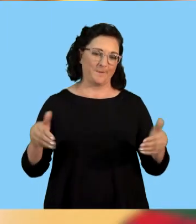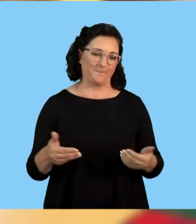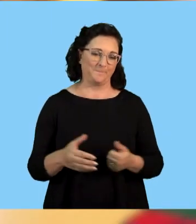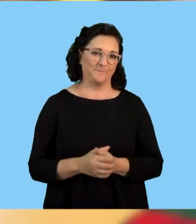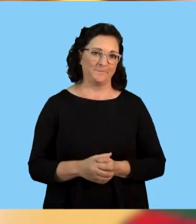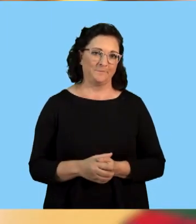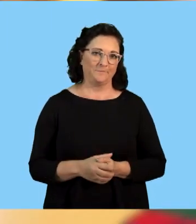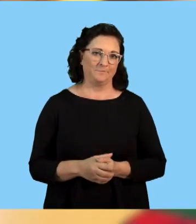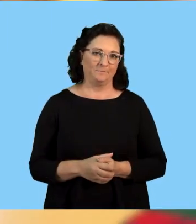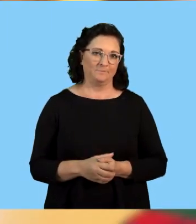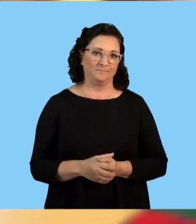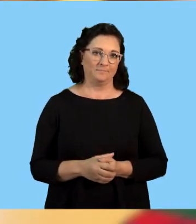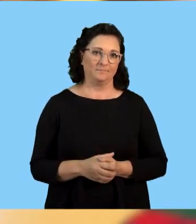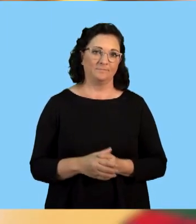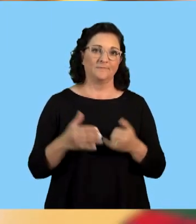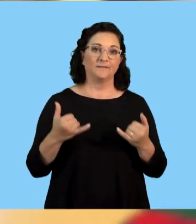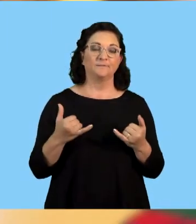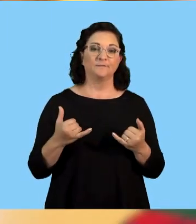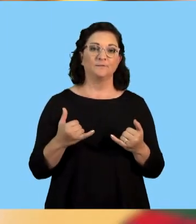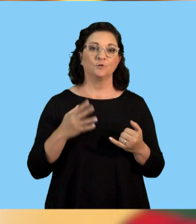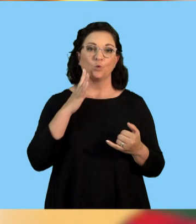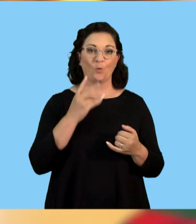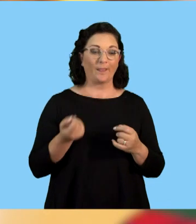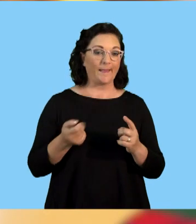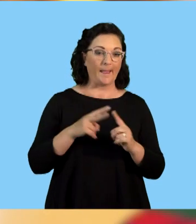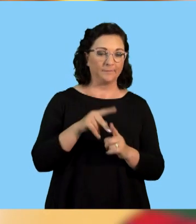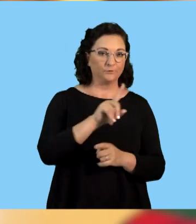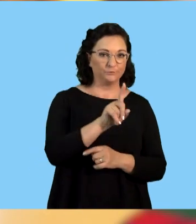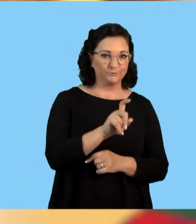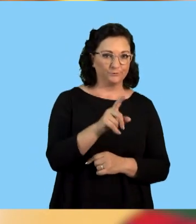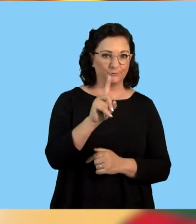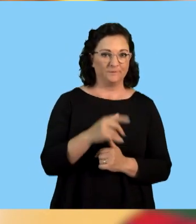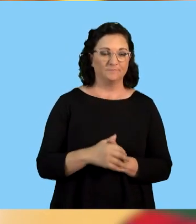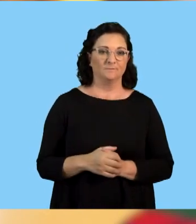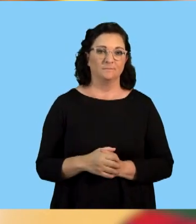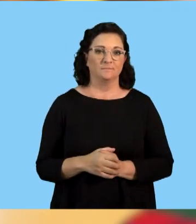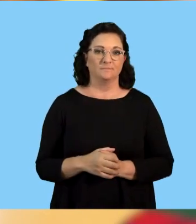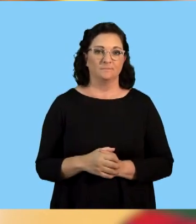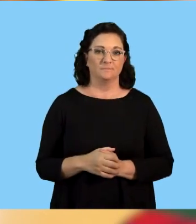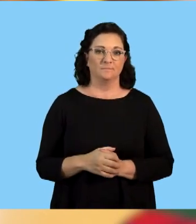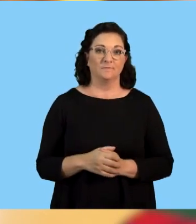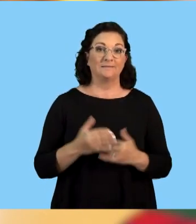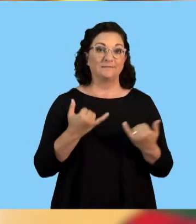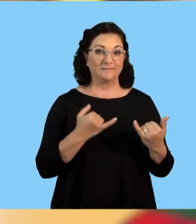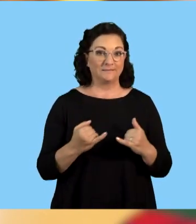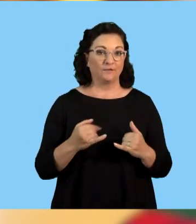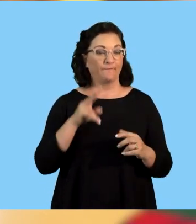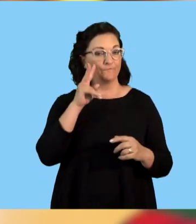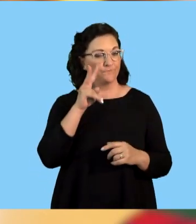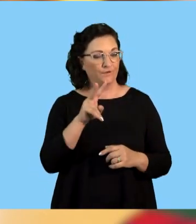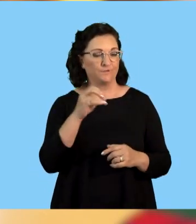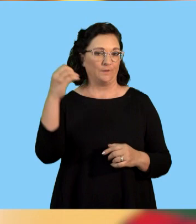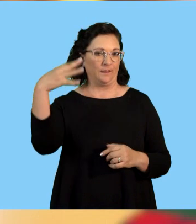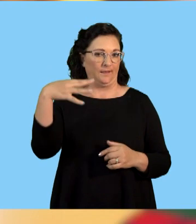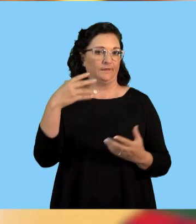Welcome back. Now, as we have said, we're going to be moving on to our application questions. And remember, they are still based on the